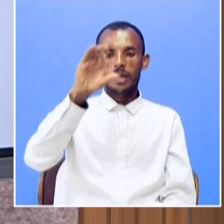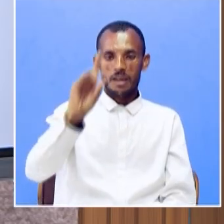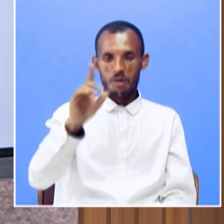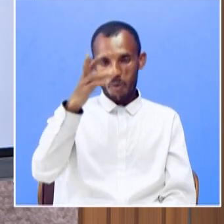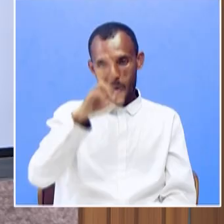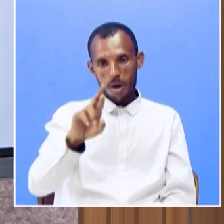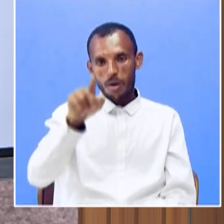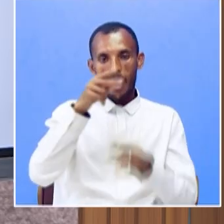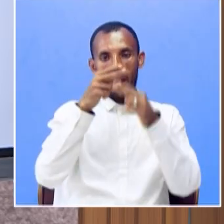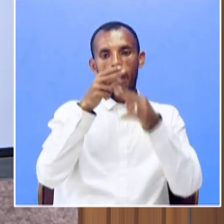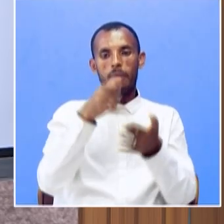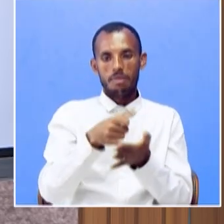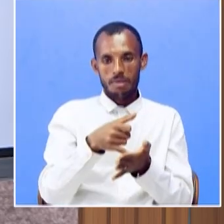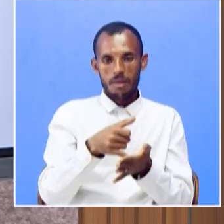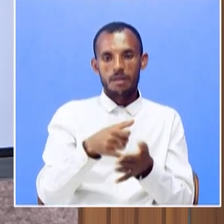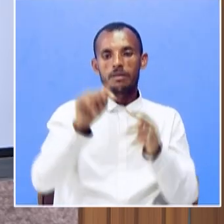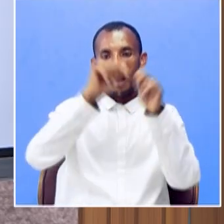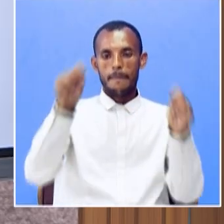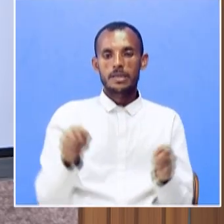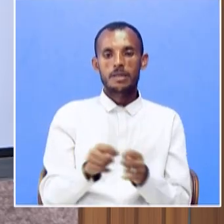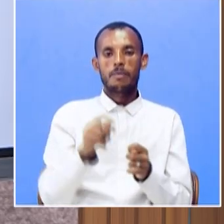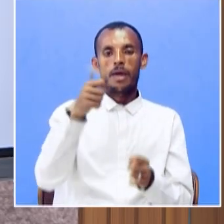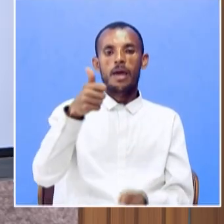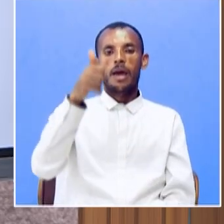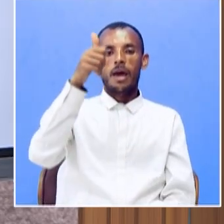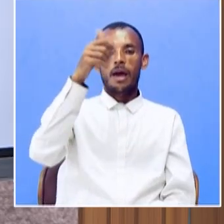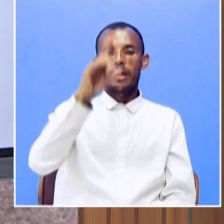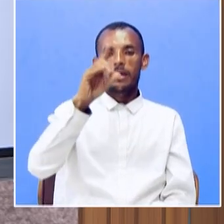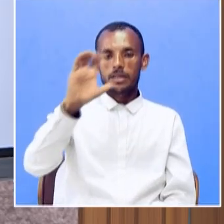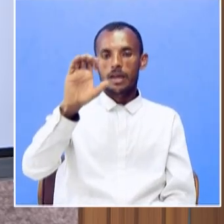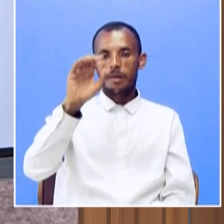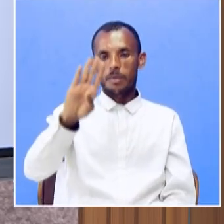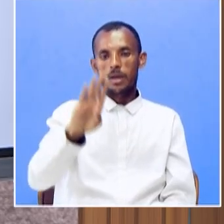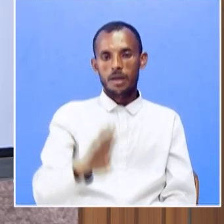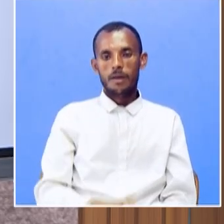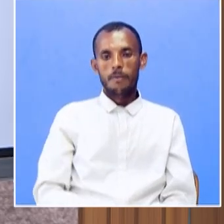or you can name it as trapezium A, D, C, B.